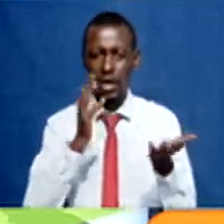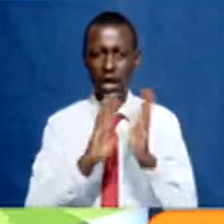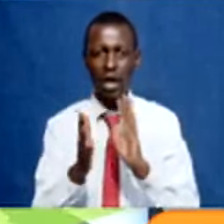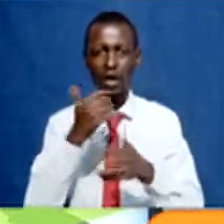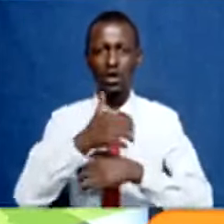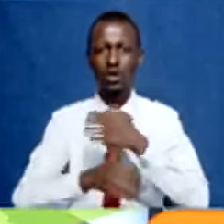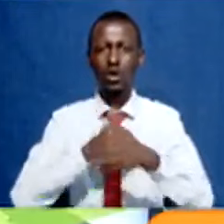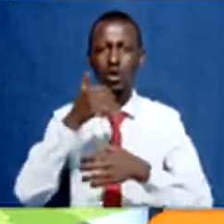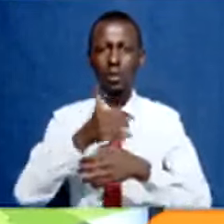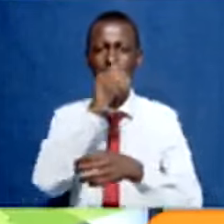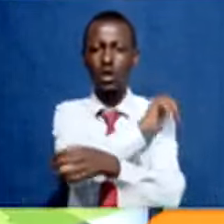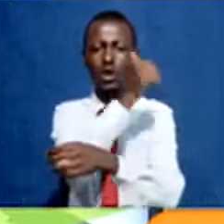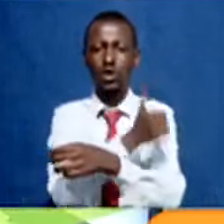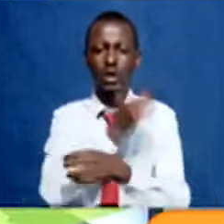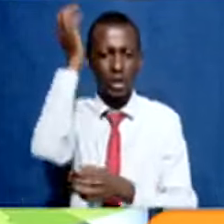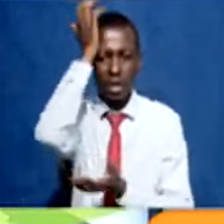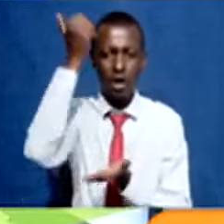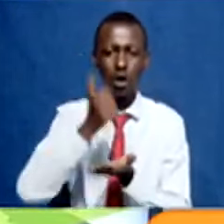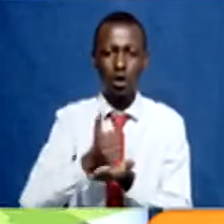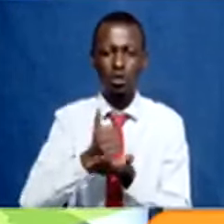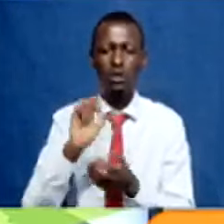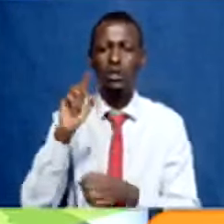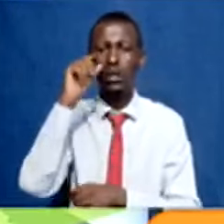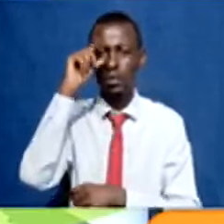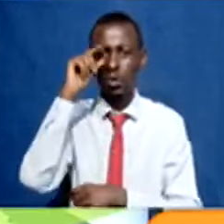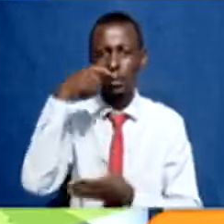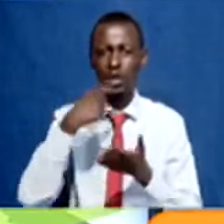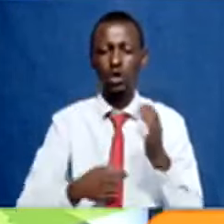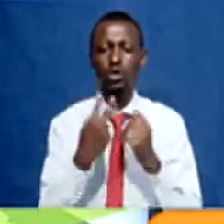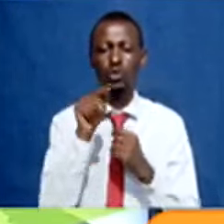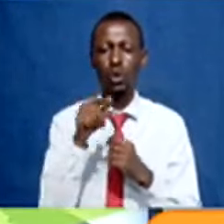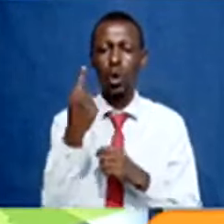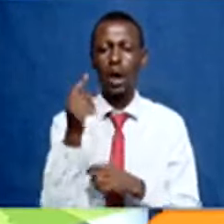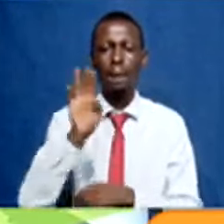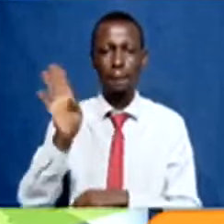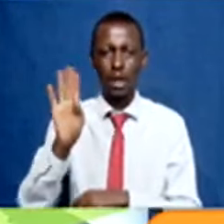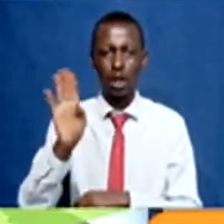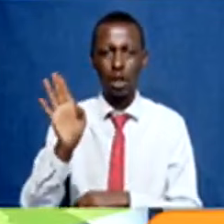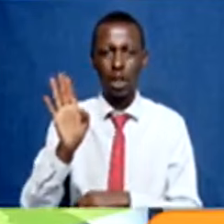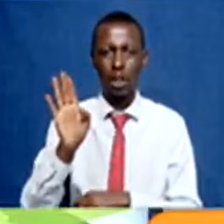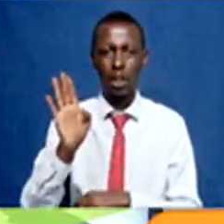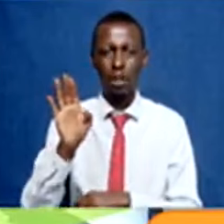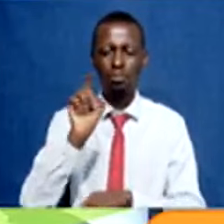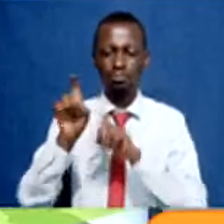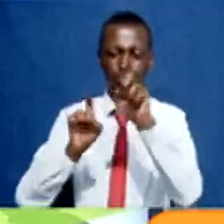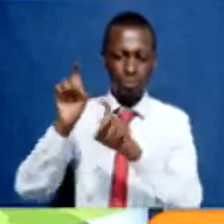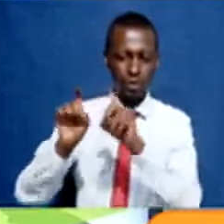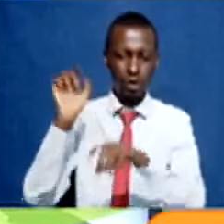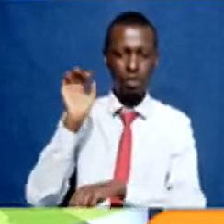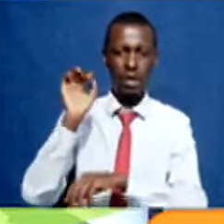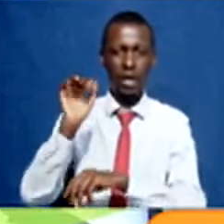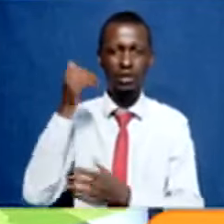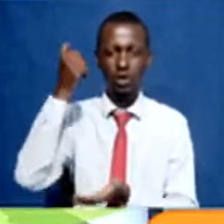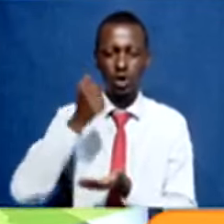construction of the authority's headquarters in Mombasa at a cost of 2.1 billion shillings. The queries were raised by the Office